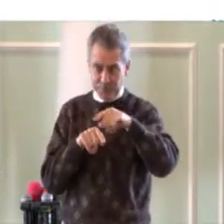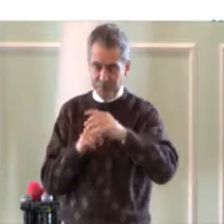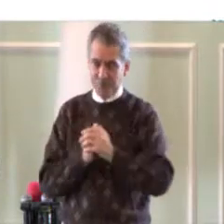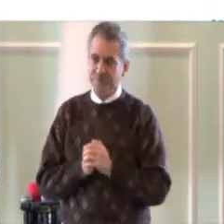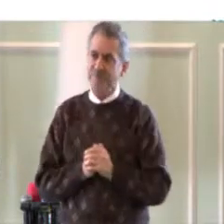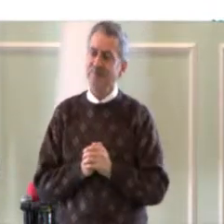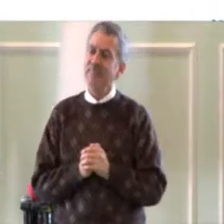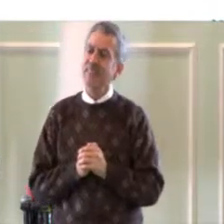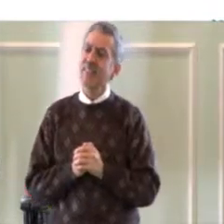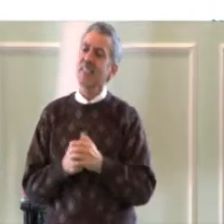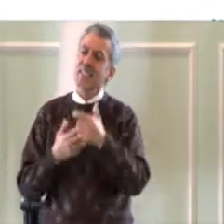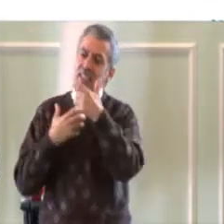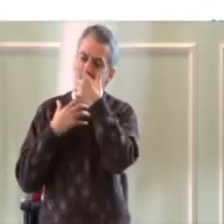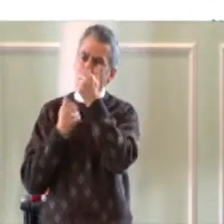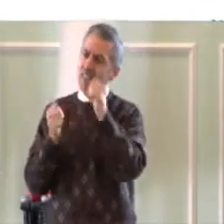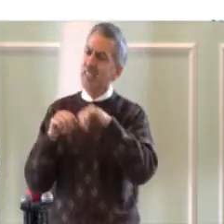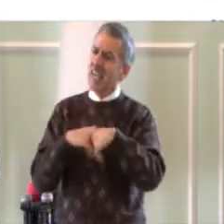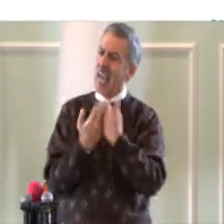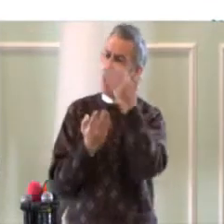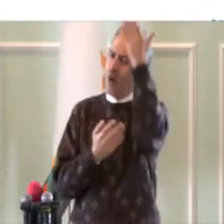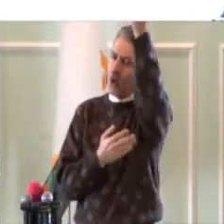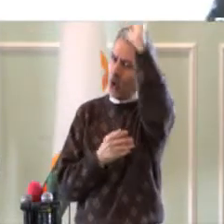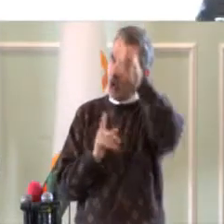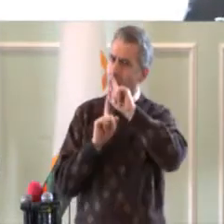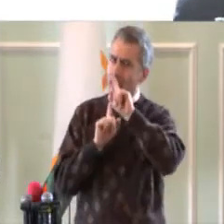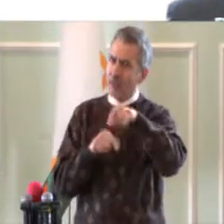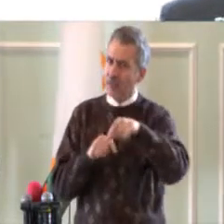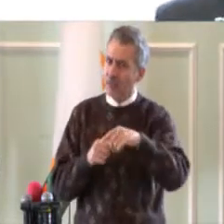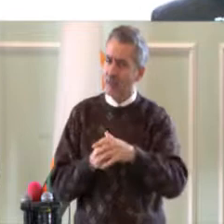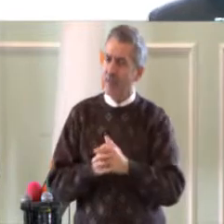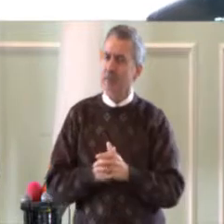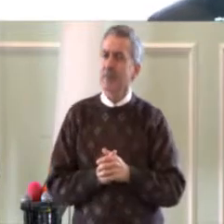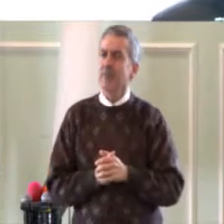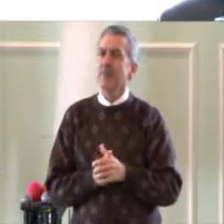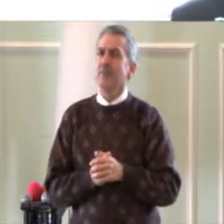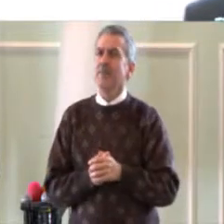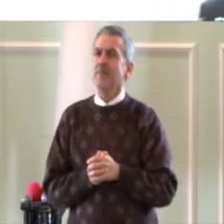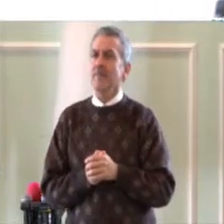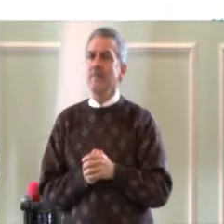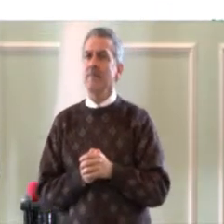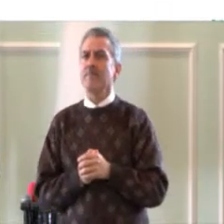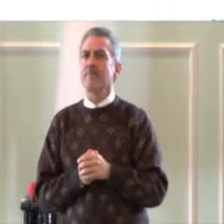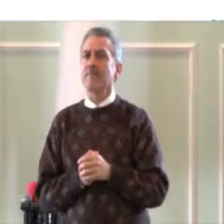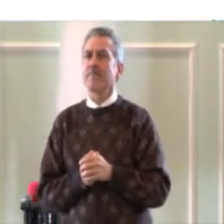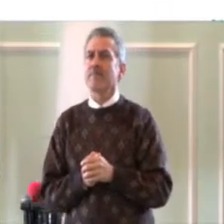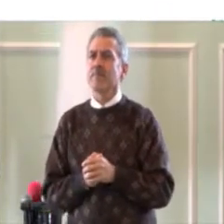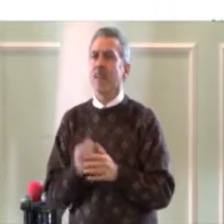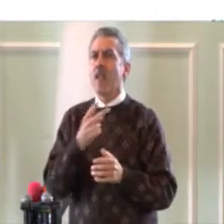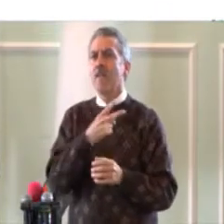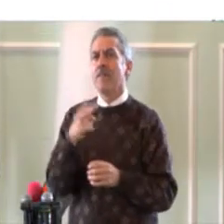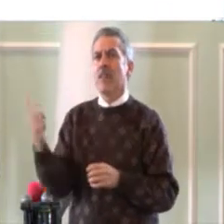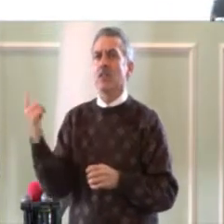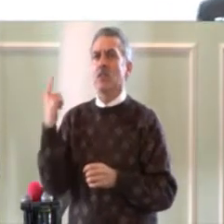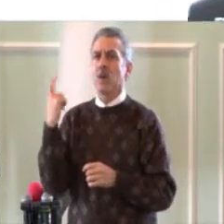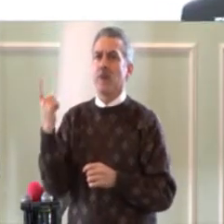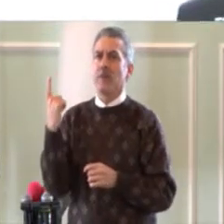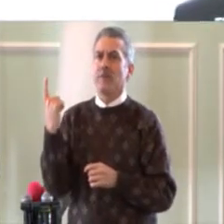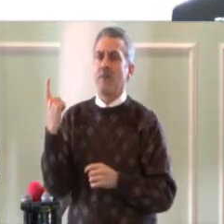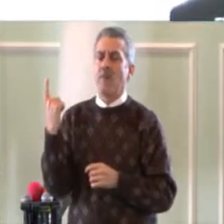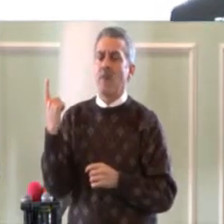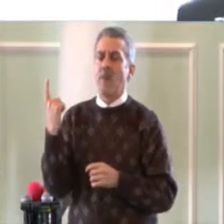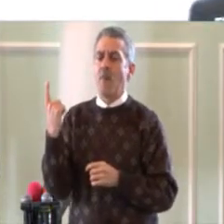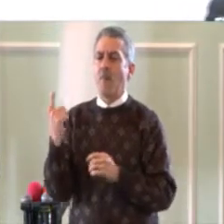the way he answers. I want you to notice in chapter 38 and verse 1. So I want you to open your